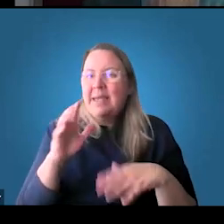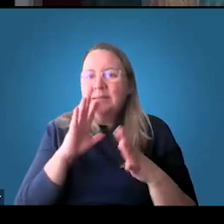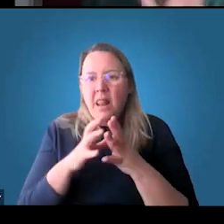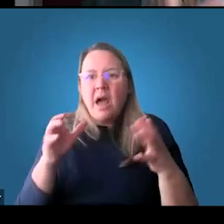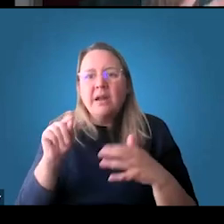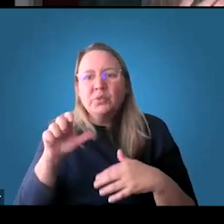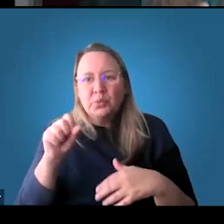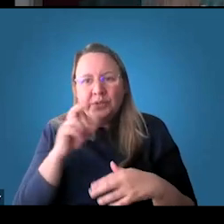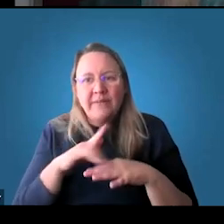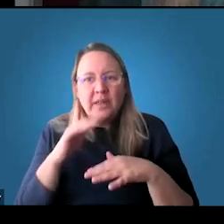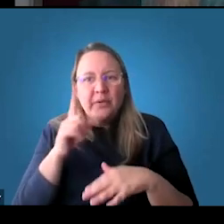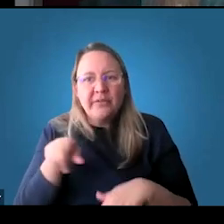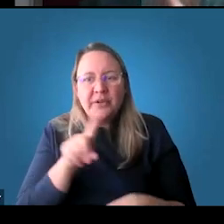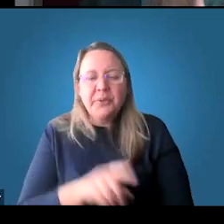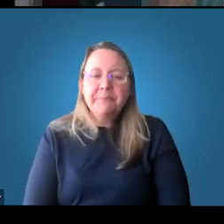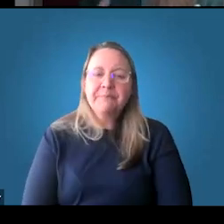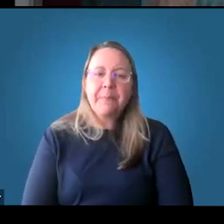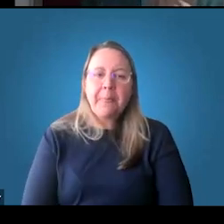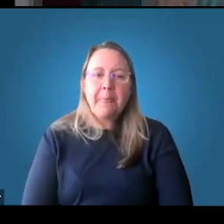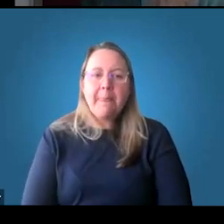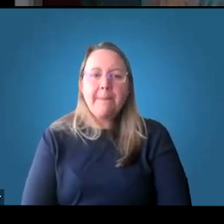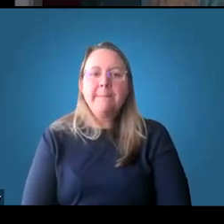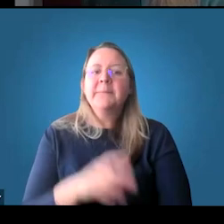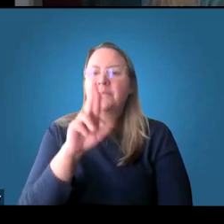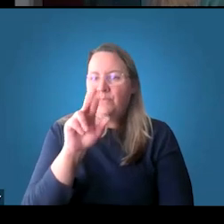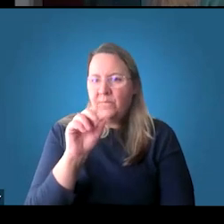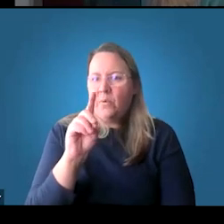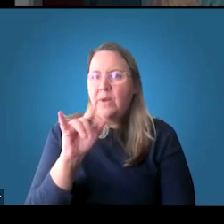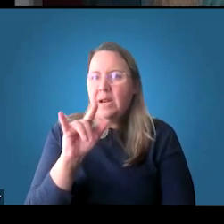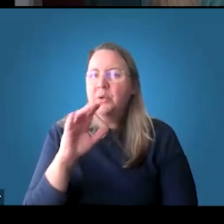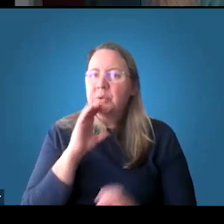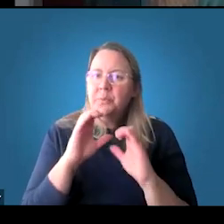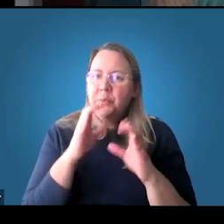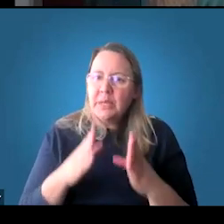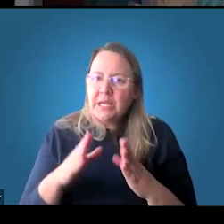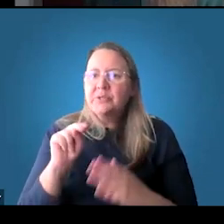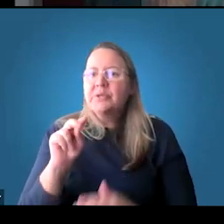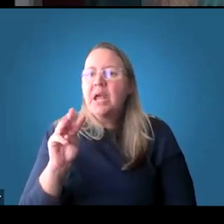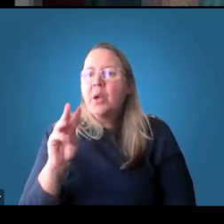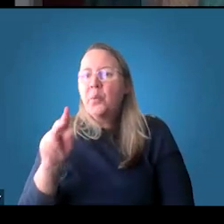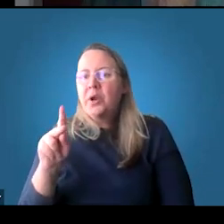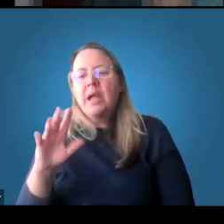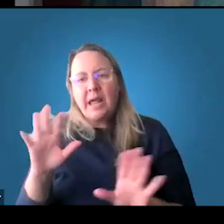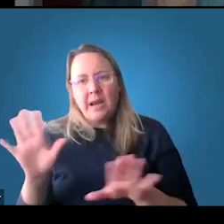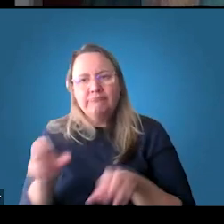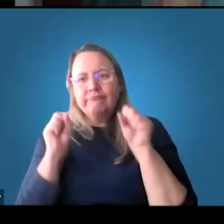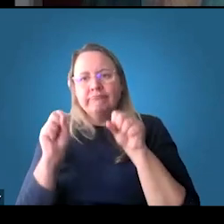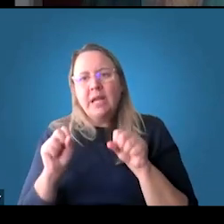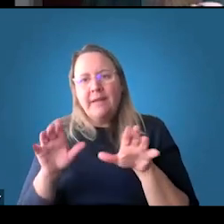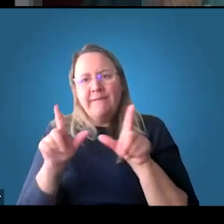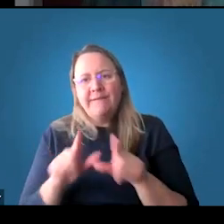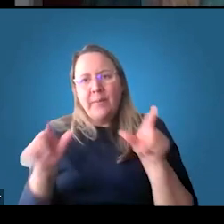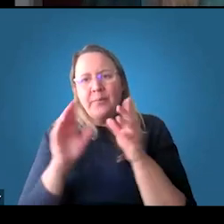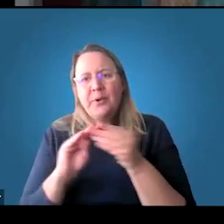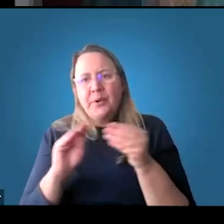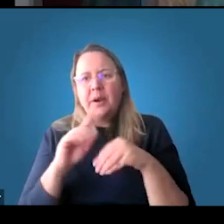out. I mentioned this earlier on in our session, but the Radical Communicators Network hosted a fabulous webinar last fall on